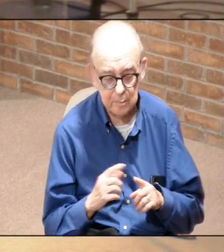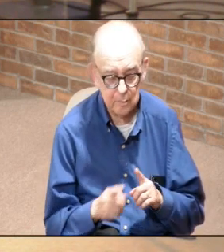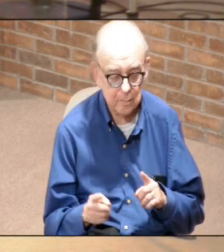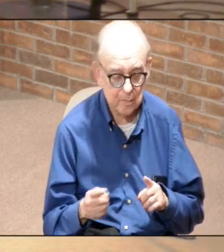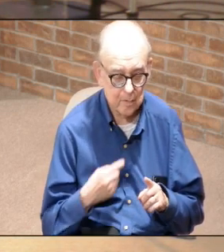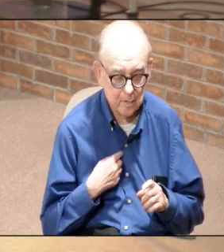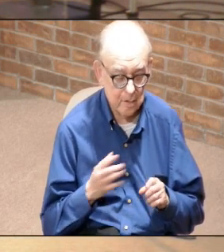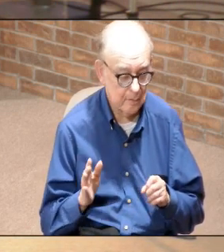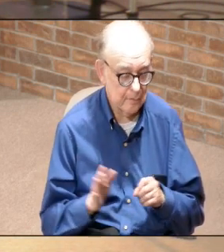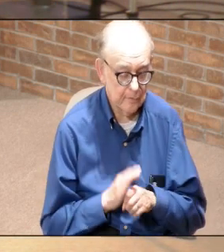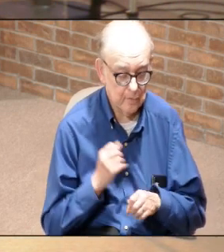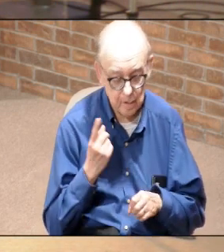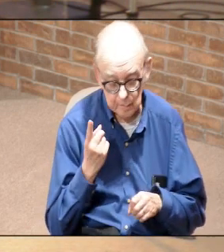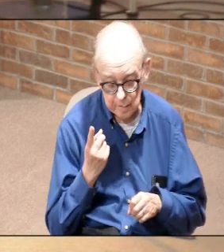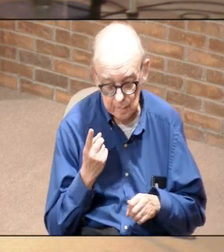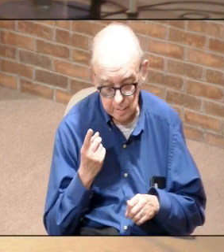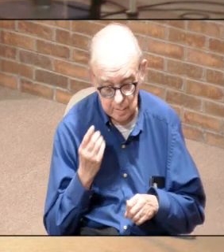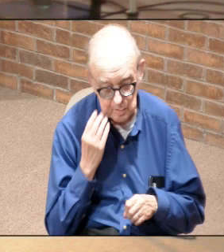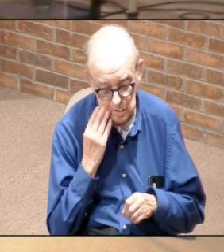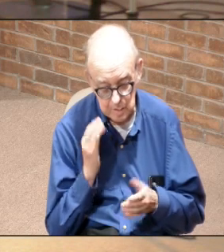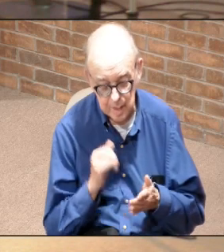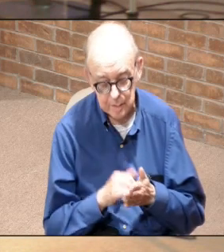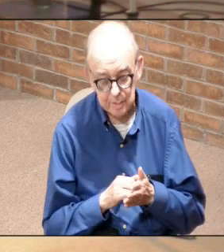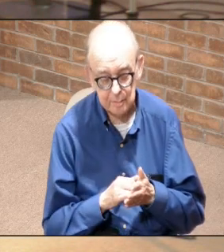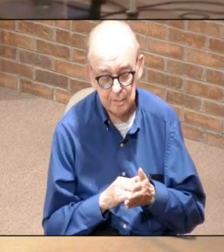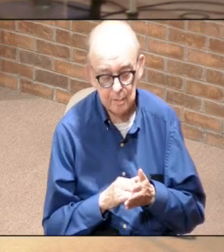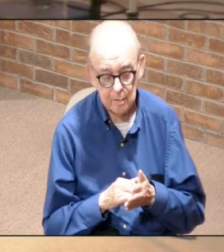But I'm fully aware of them.